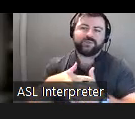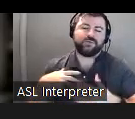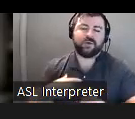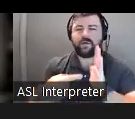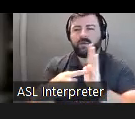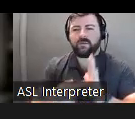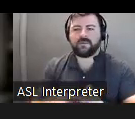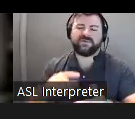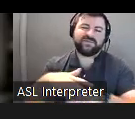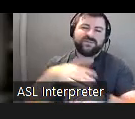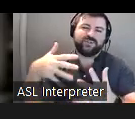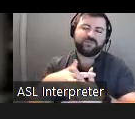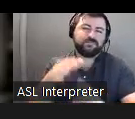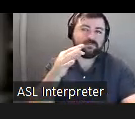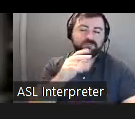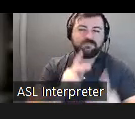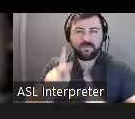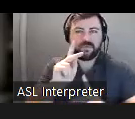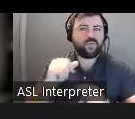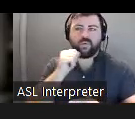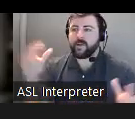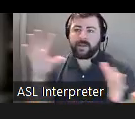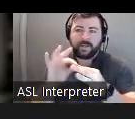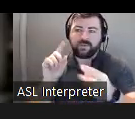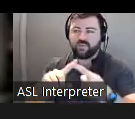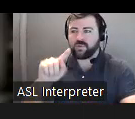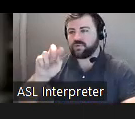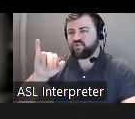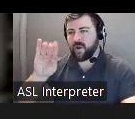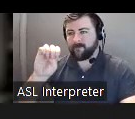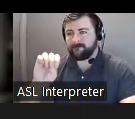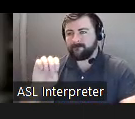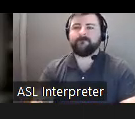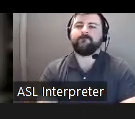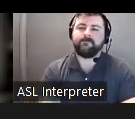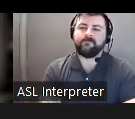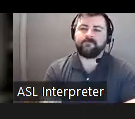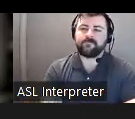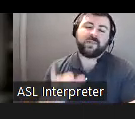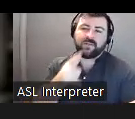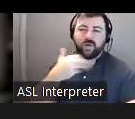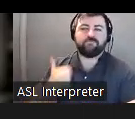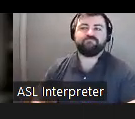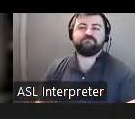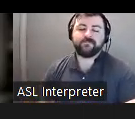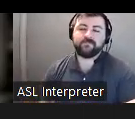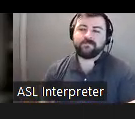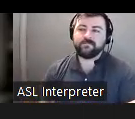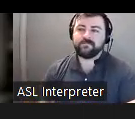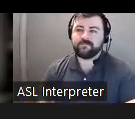the Indigenous people that are not connected to tribes. So that's who I am.